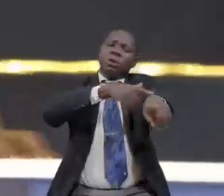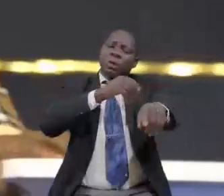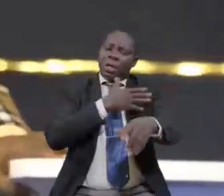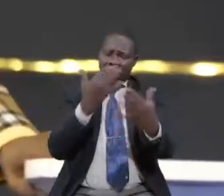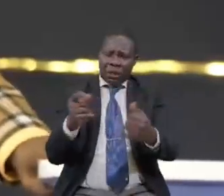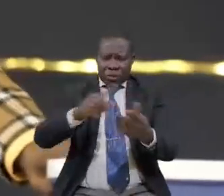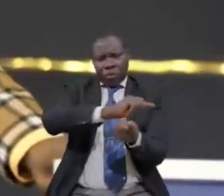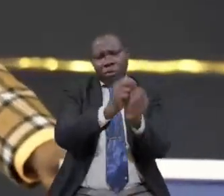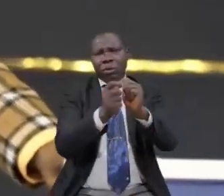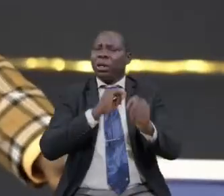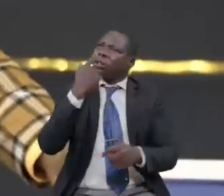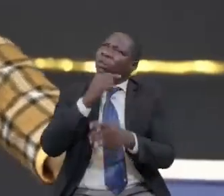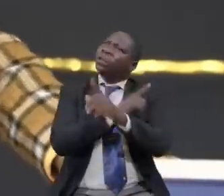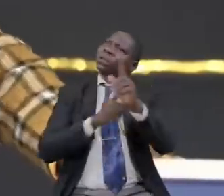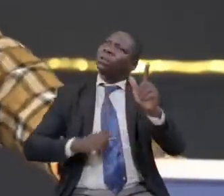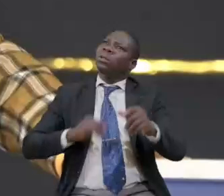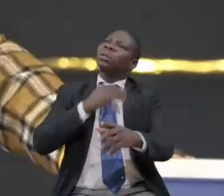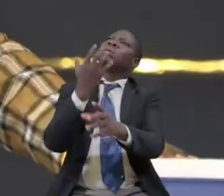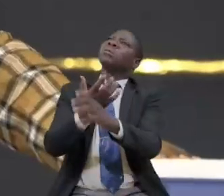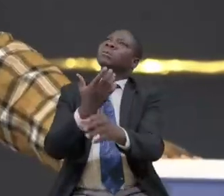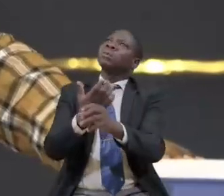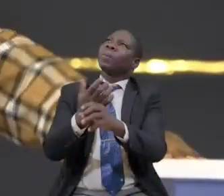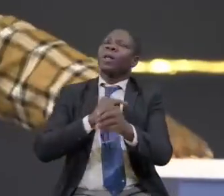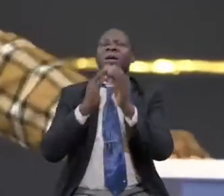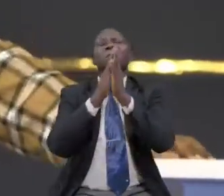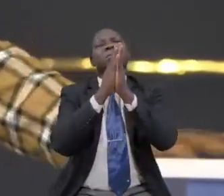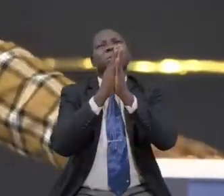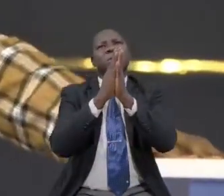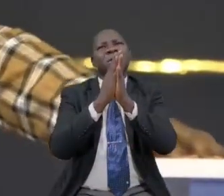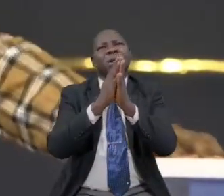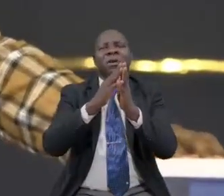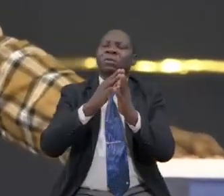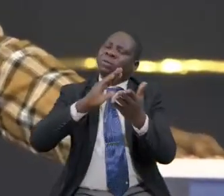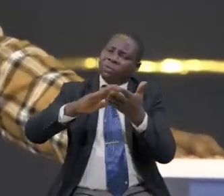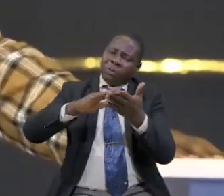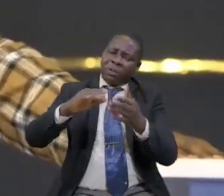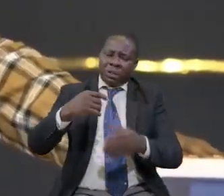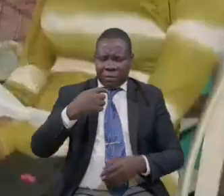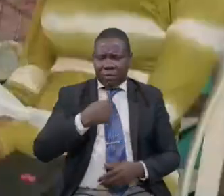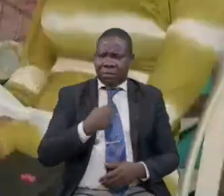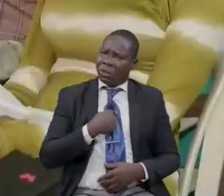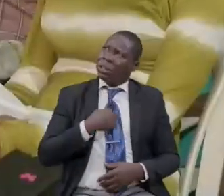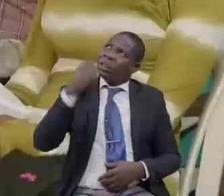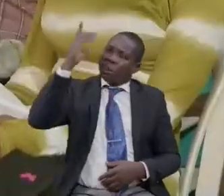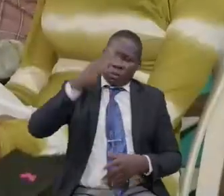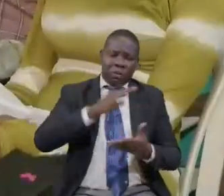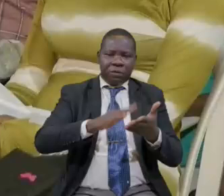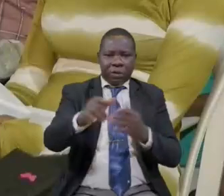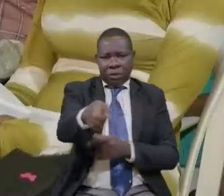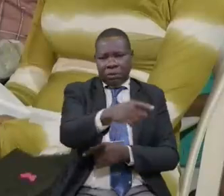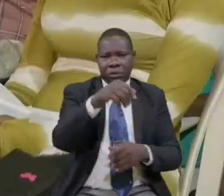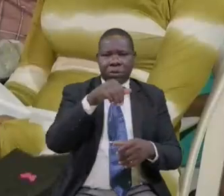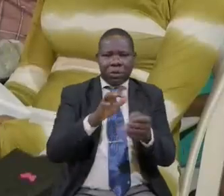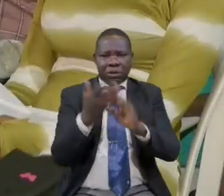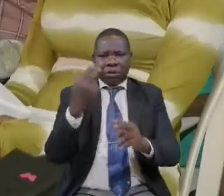pray, I beg, forgive me. He will forgive you. I said he will forgive